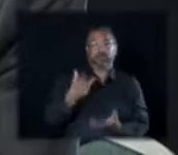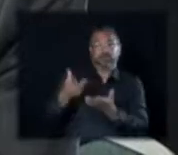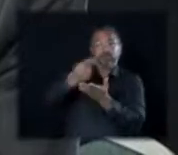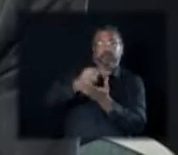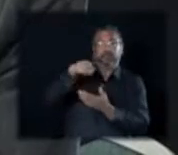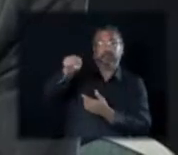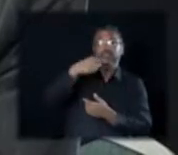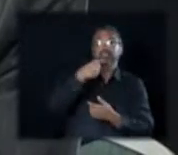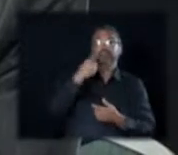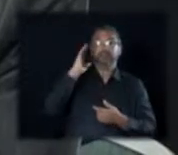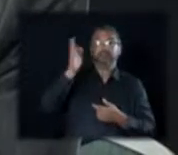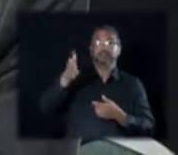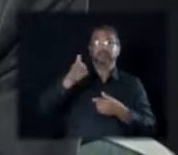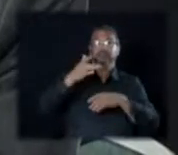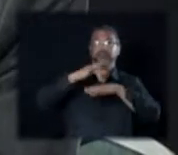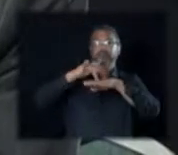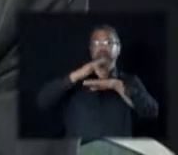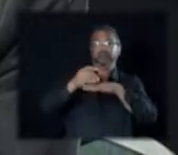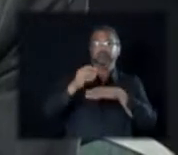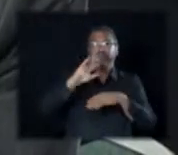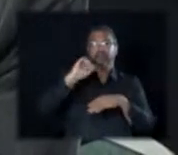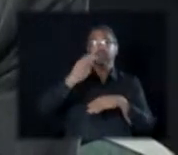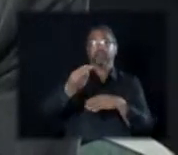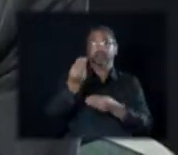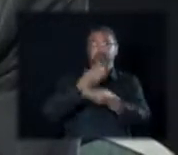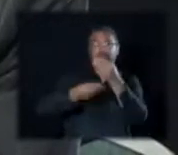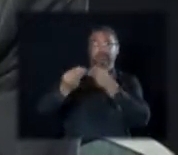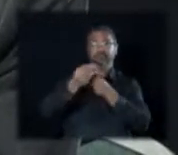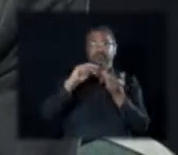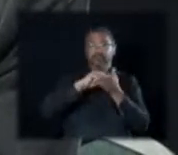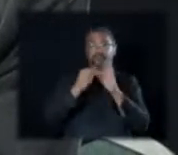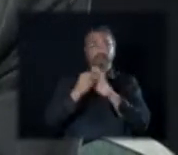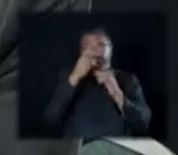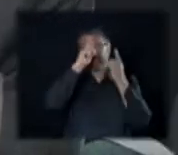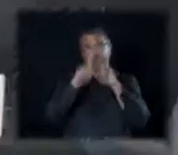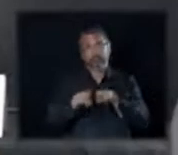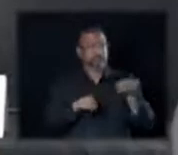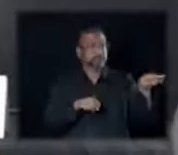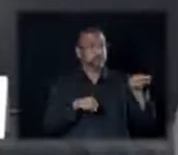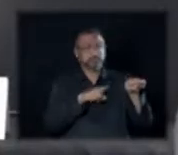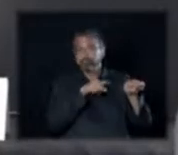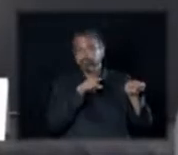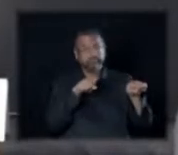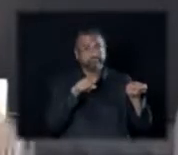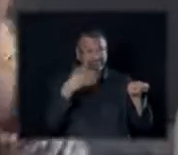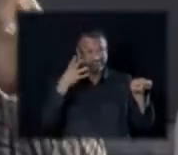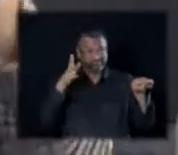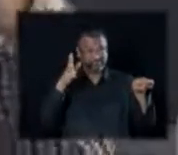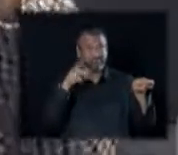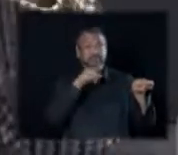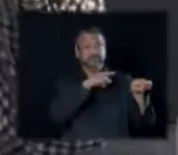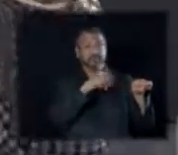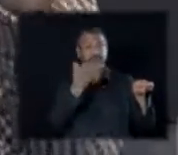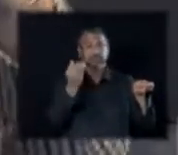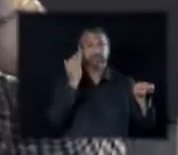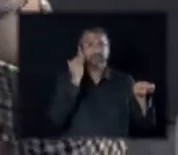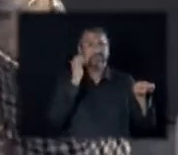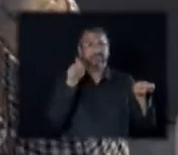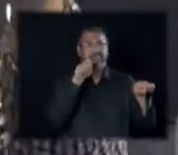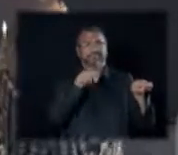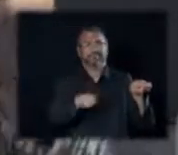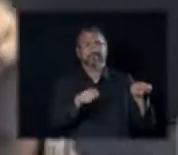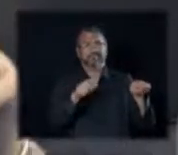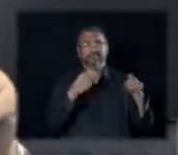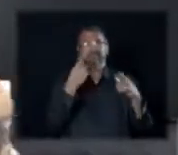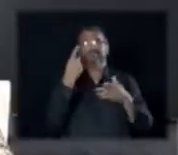logical. The Treasury said that they were going to do the policy of cash flow availability together with you. Is